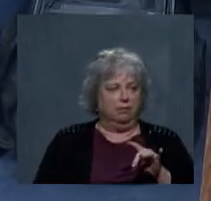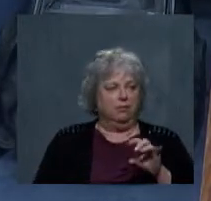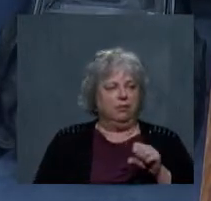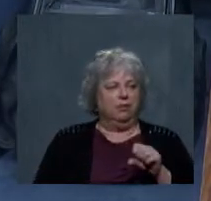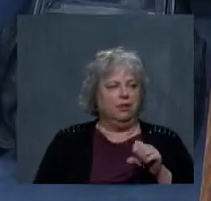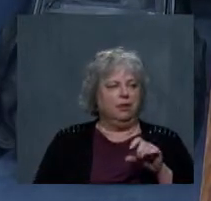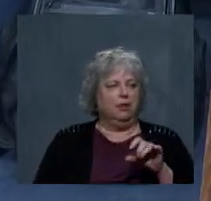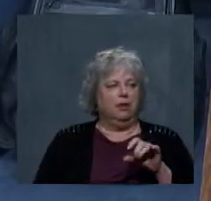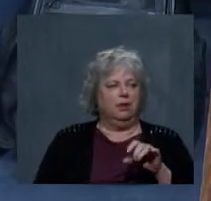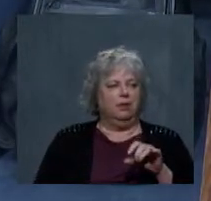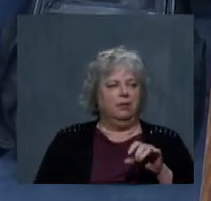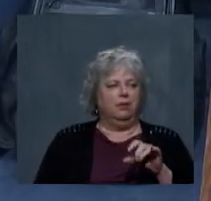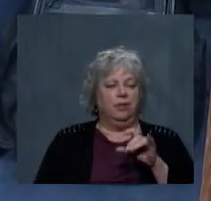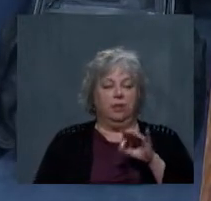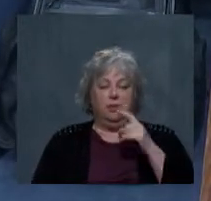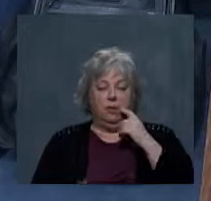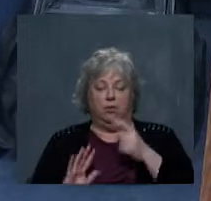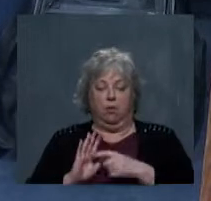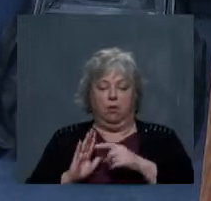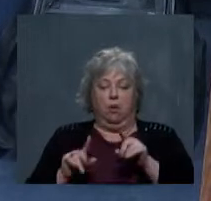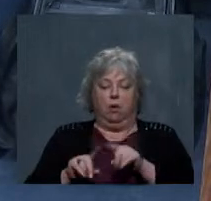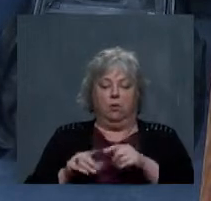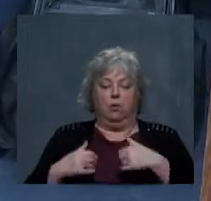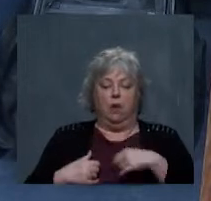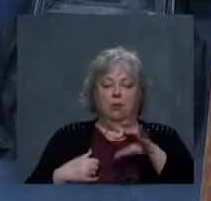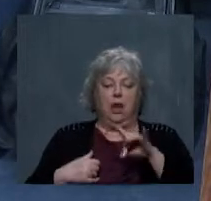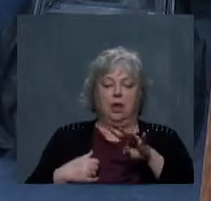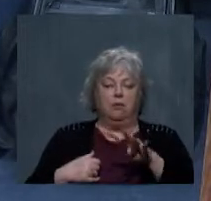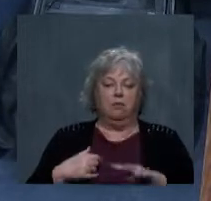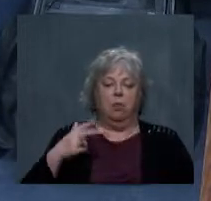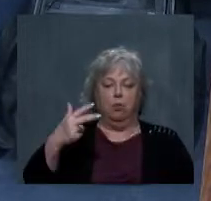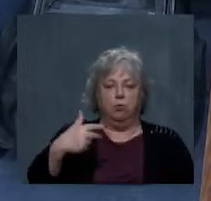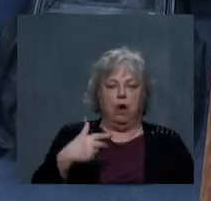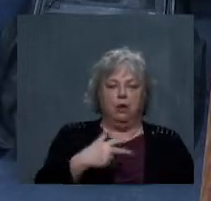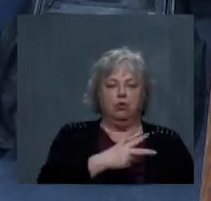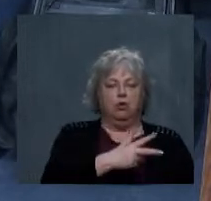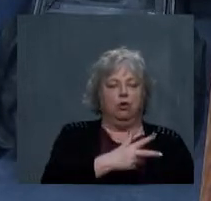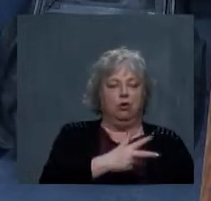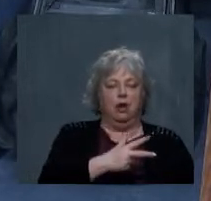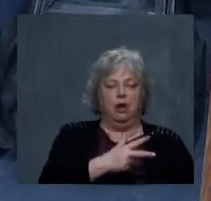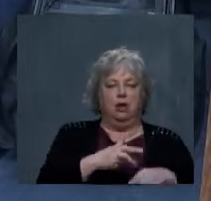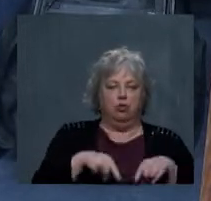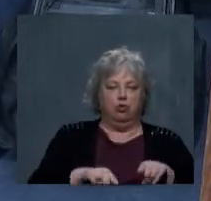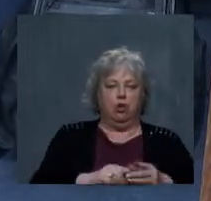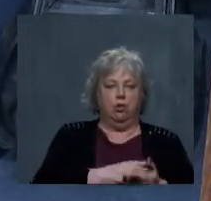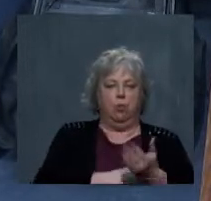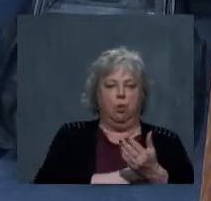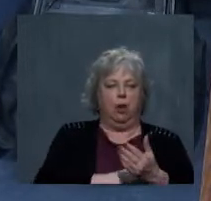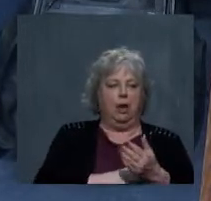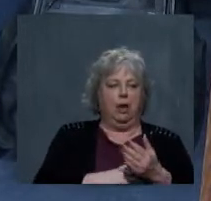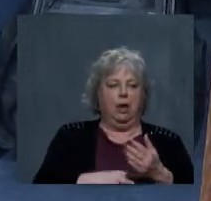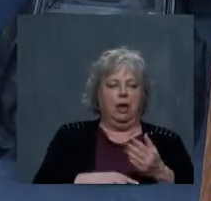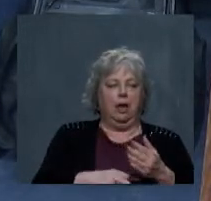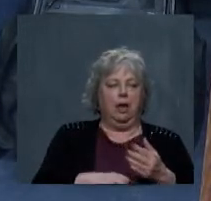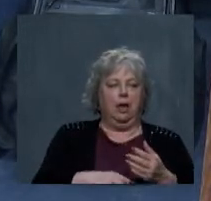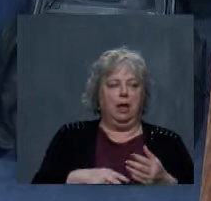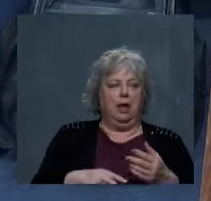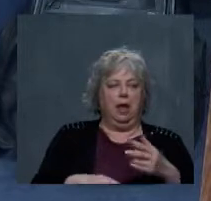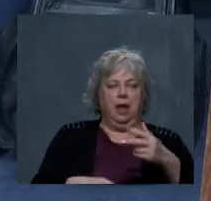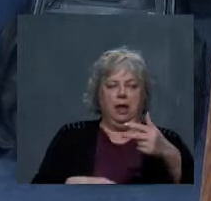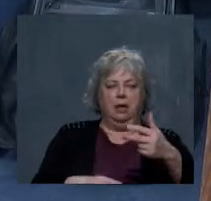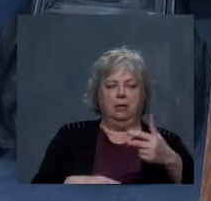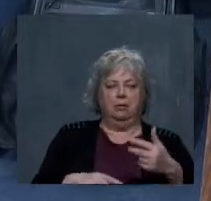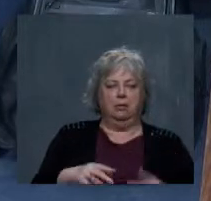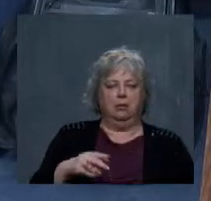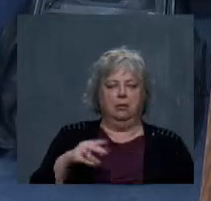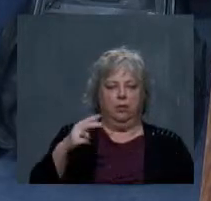Mm-hmm. And if you note, you know, they also have 84 right turns in the AM peak hour, 76 right turns during. You're saying